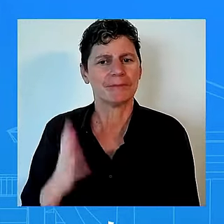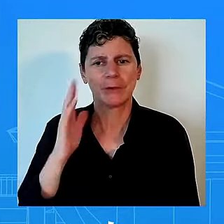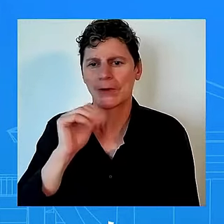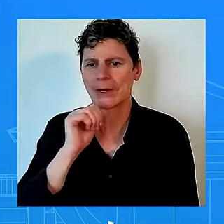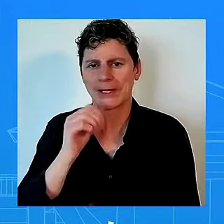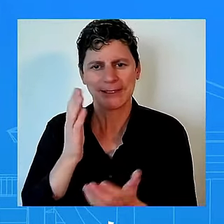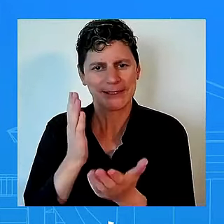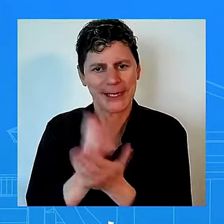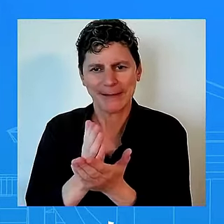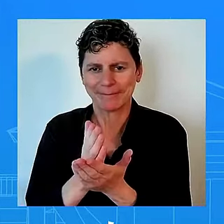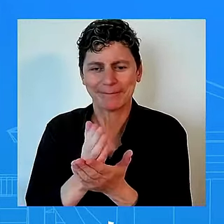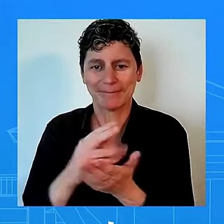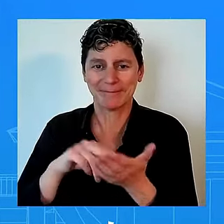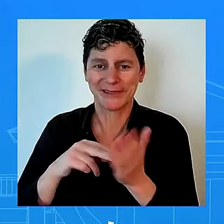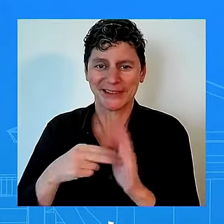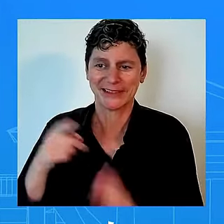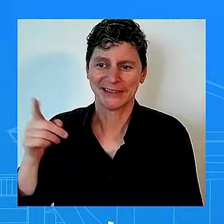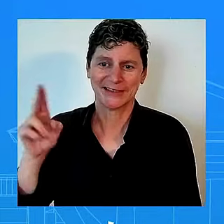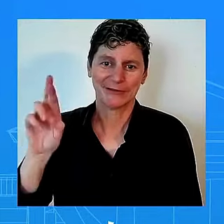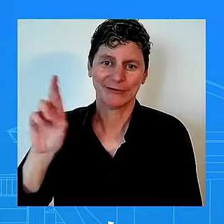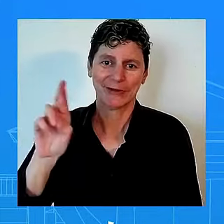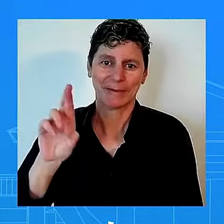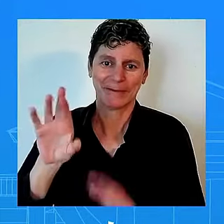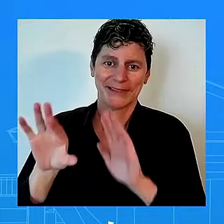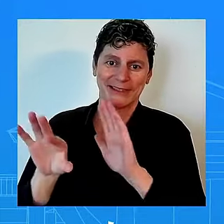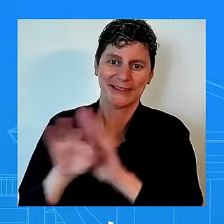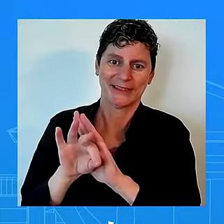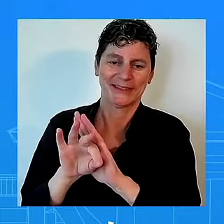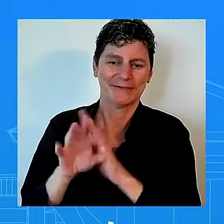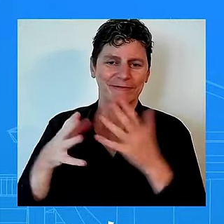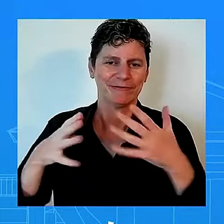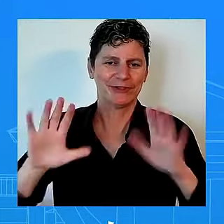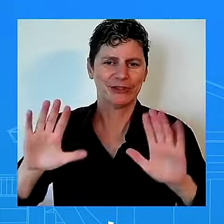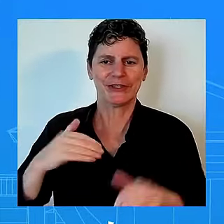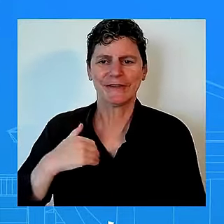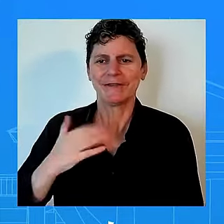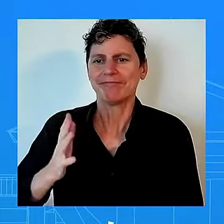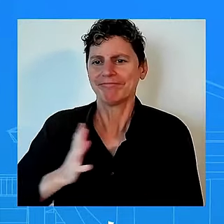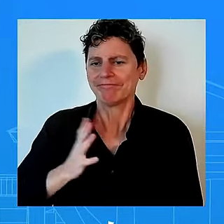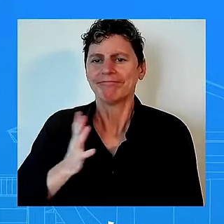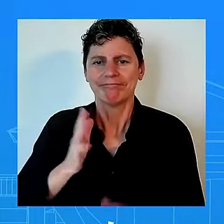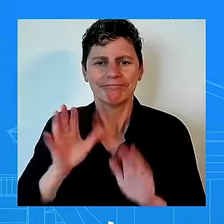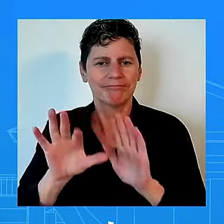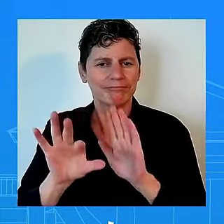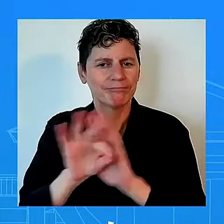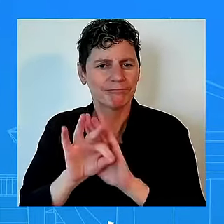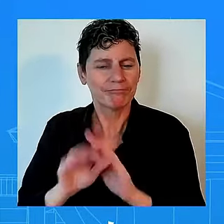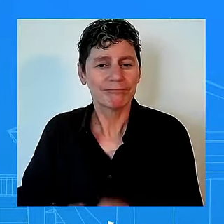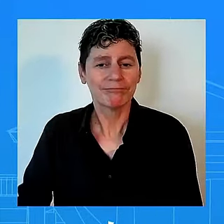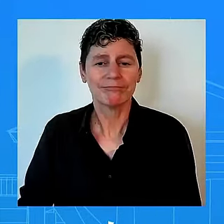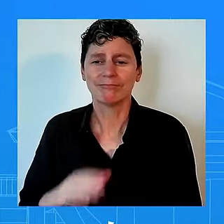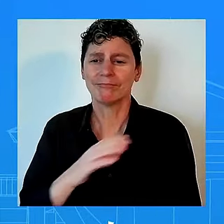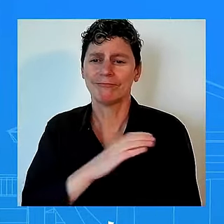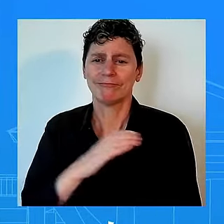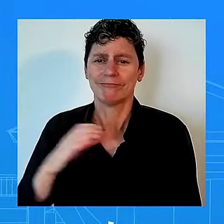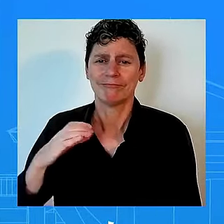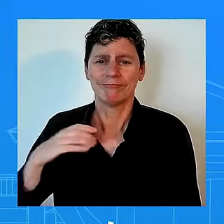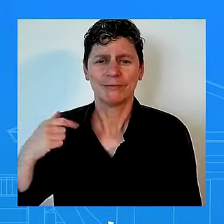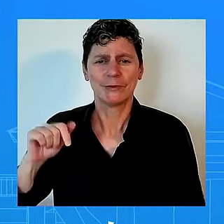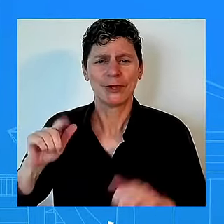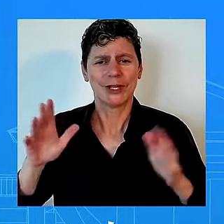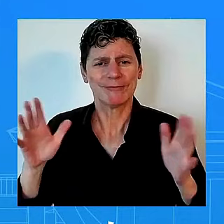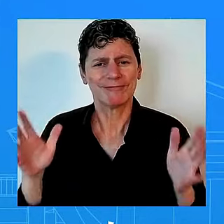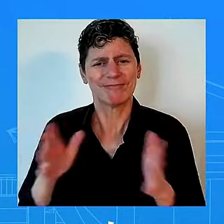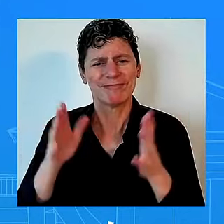ivf and contraception president biden and vice president harris believe that women in every state must have the right to make